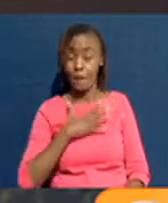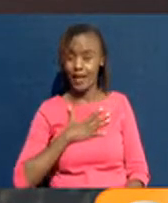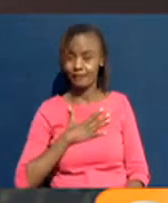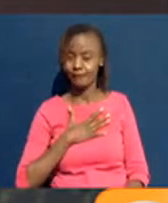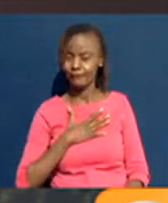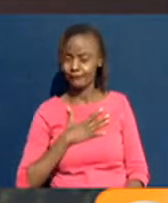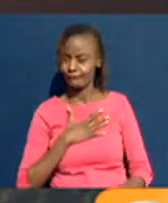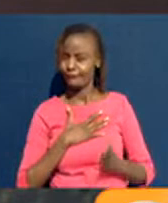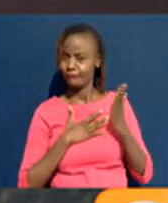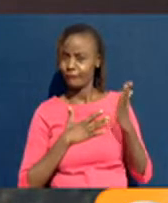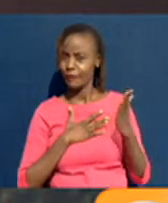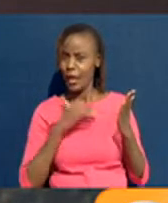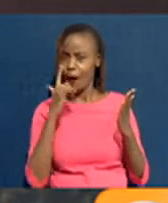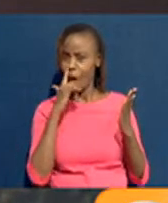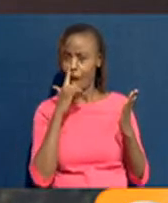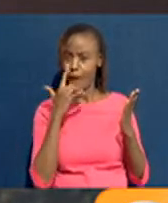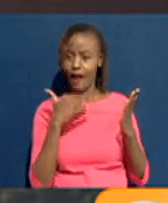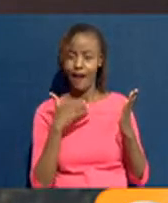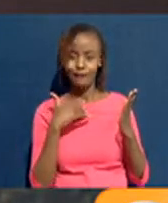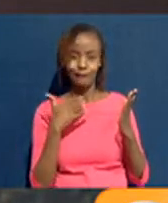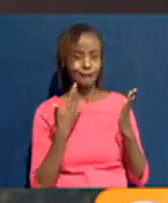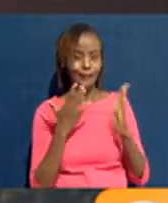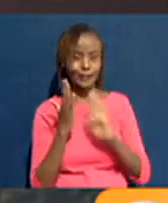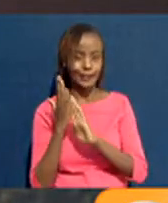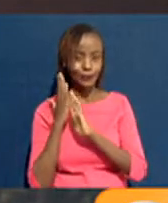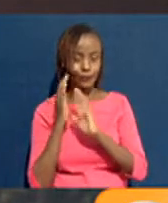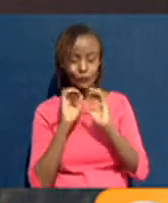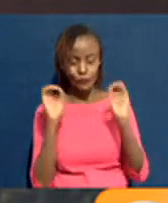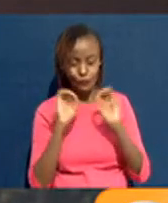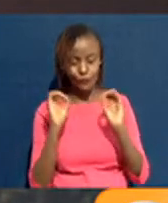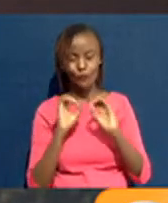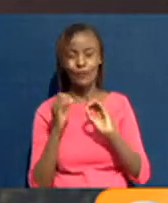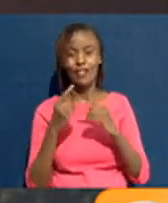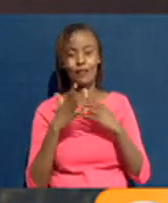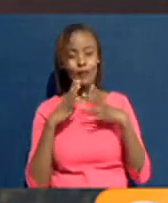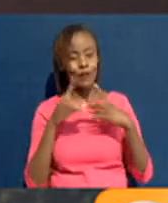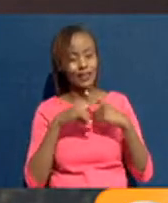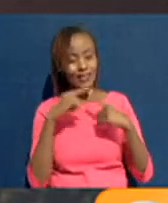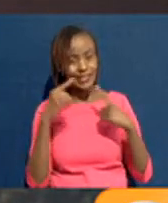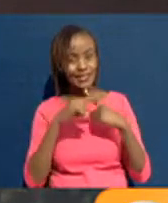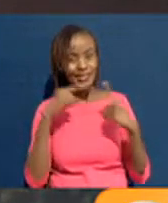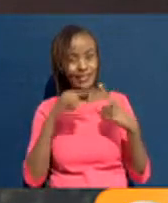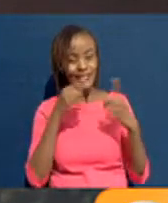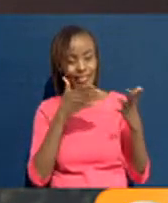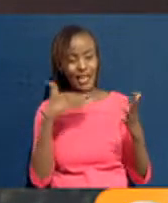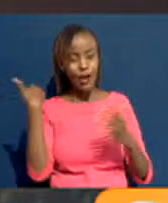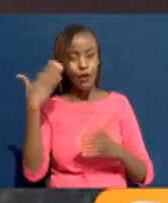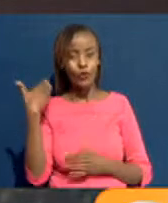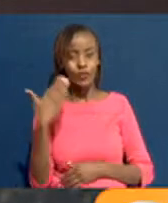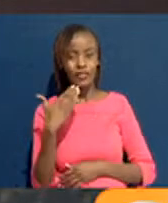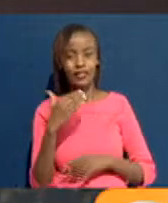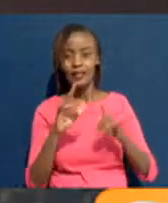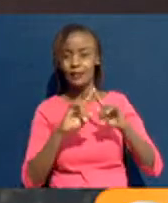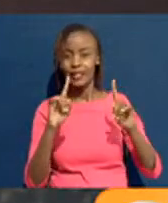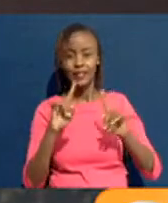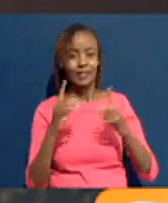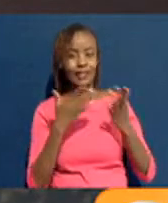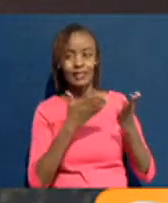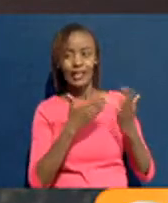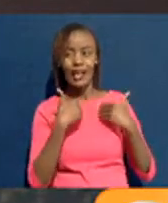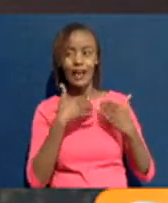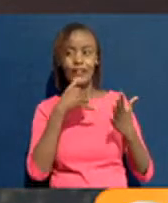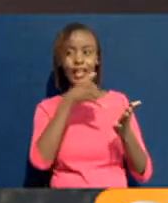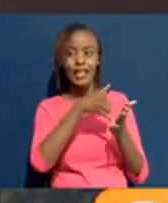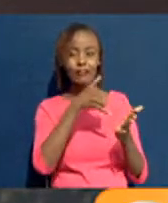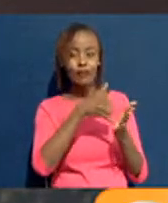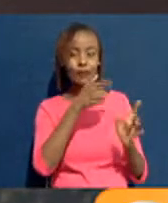Kapedo, we have serious insecurity issues every day. People are being killed every other day. And we still do not see the intervention